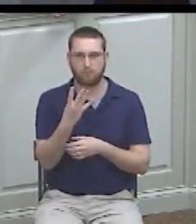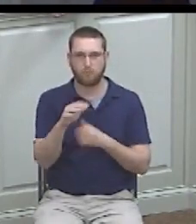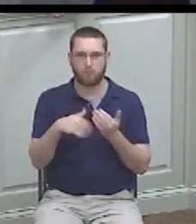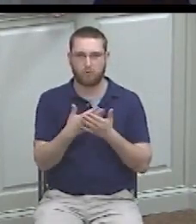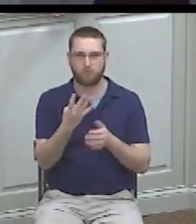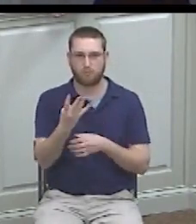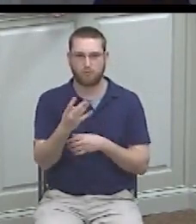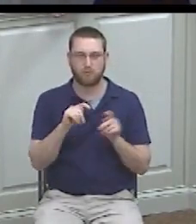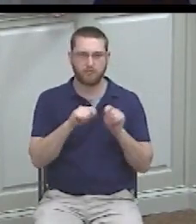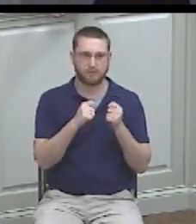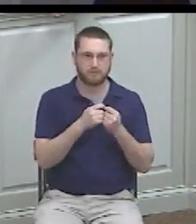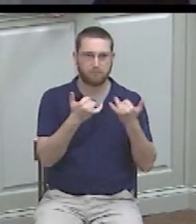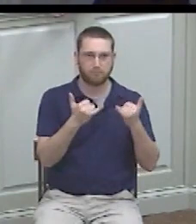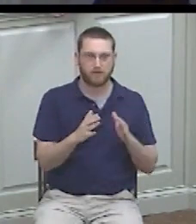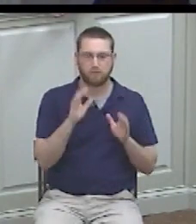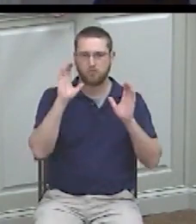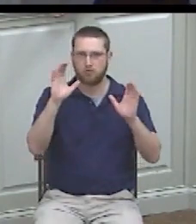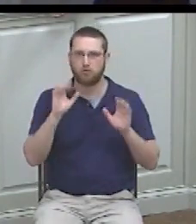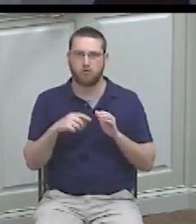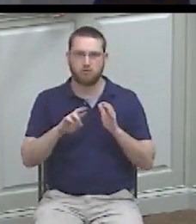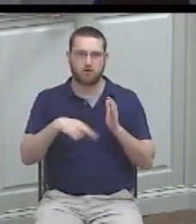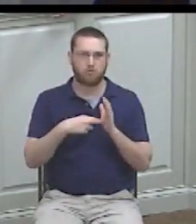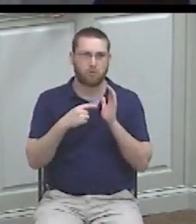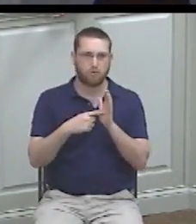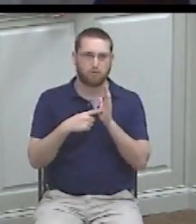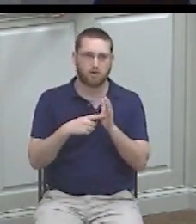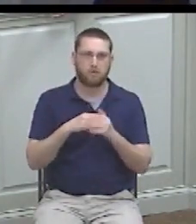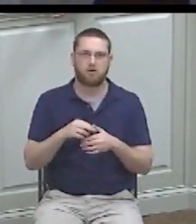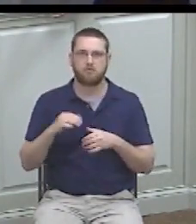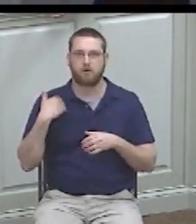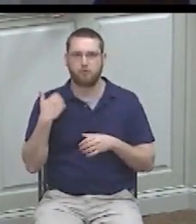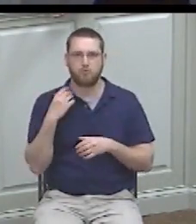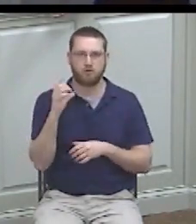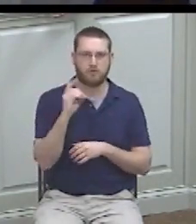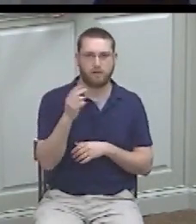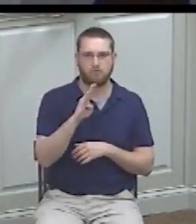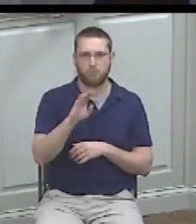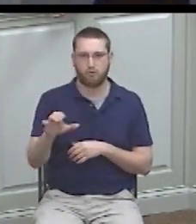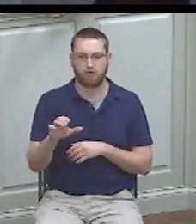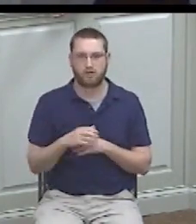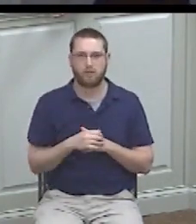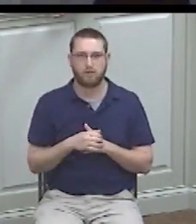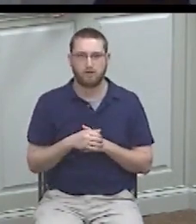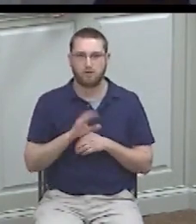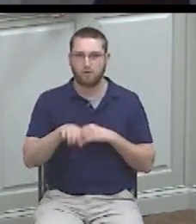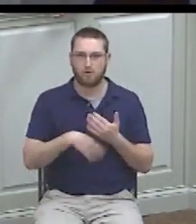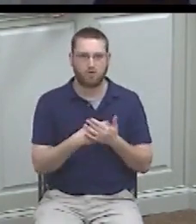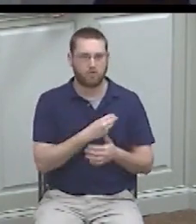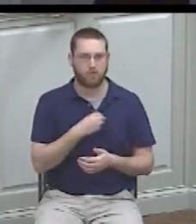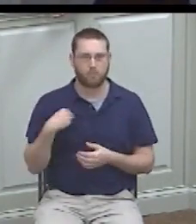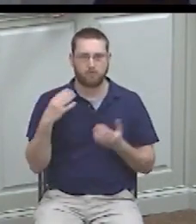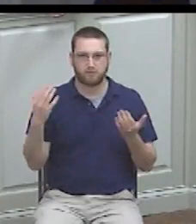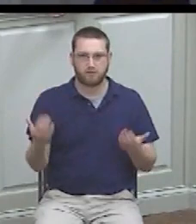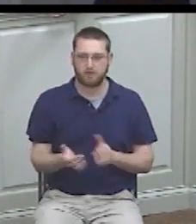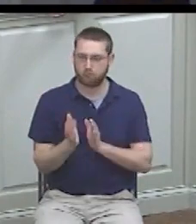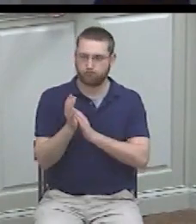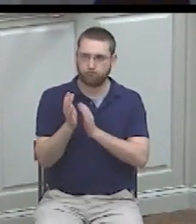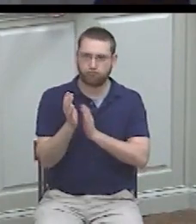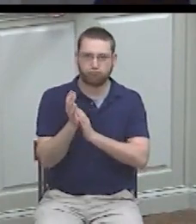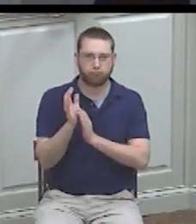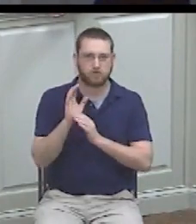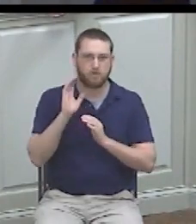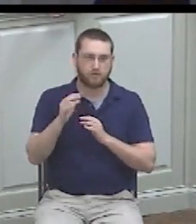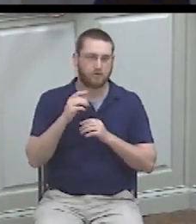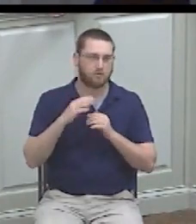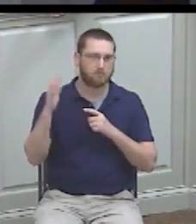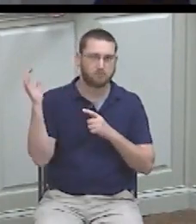players are outstanding role models of the youth of Danville and Boyle County. All of the members are applauded for their